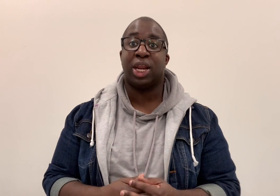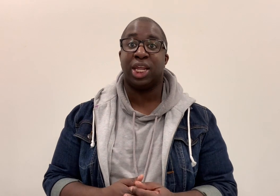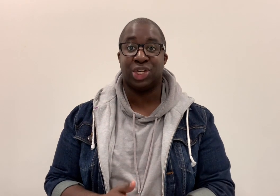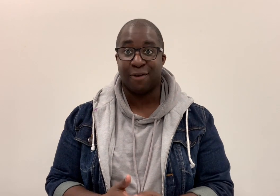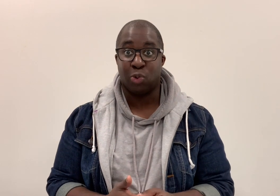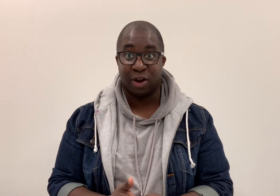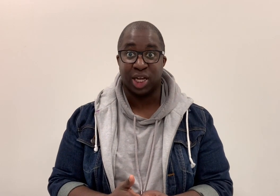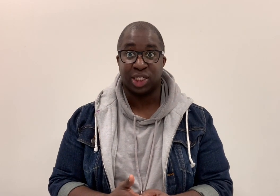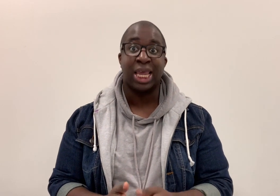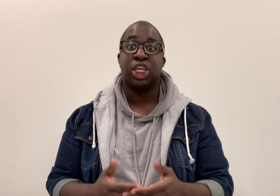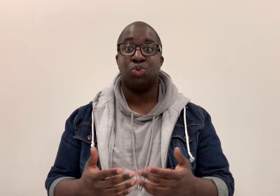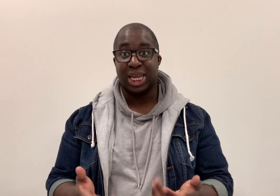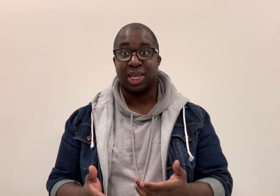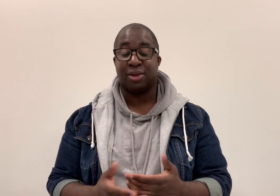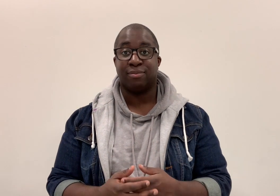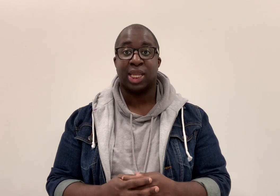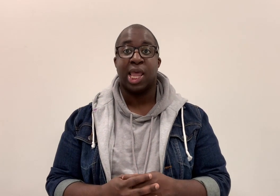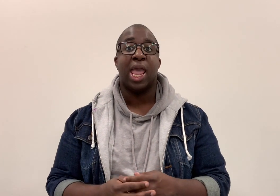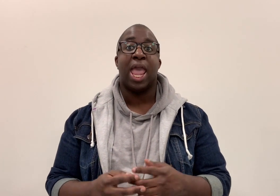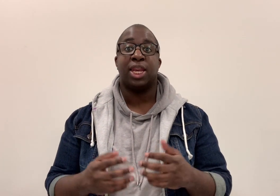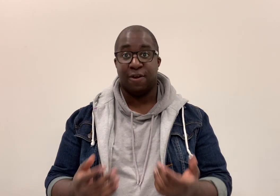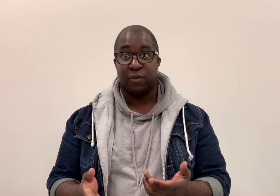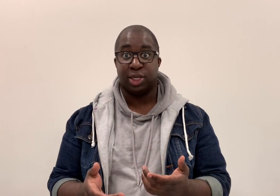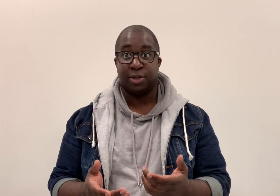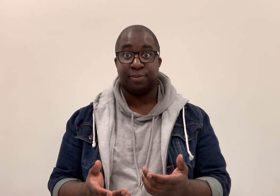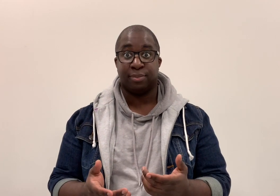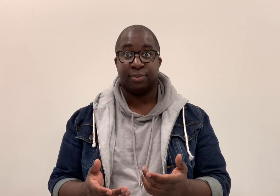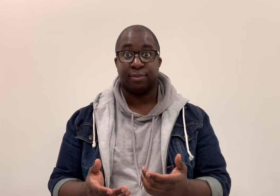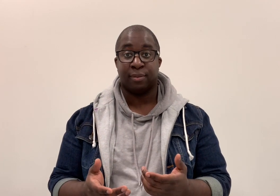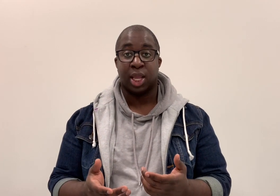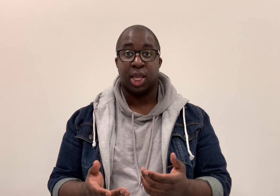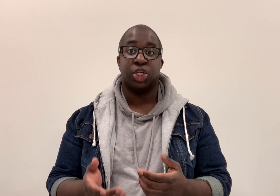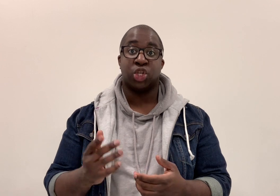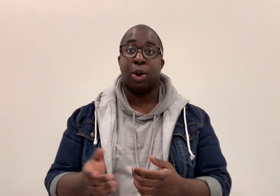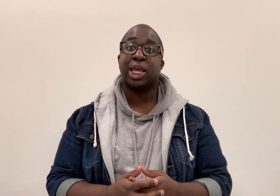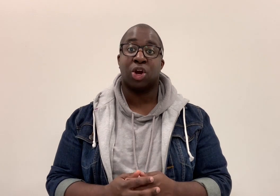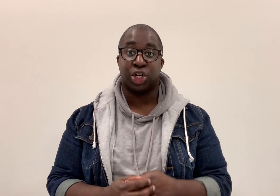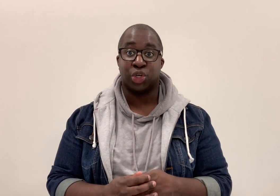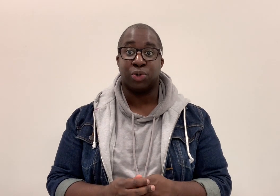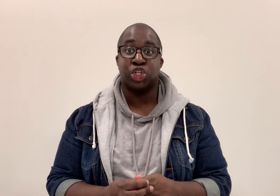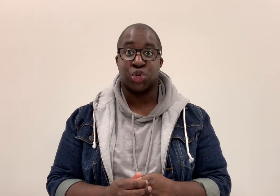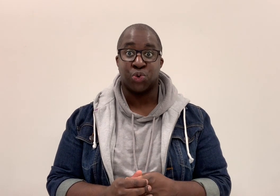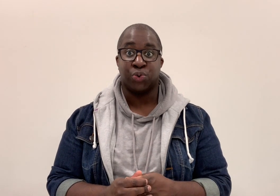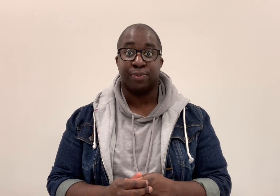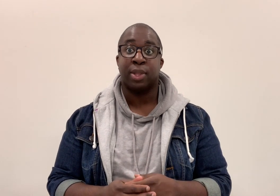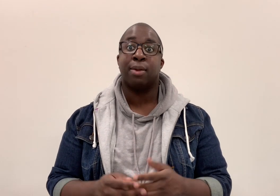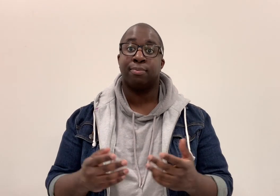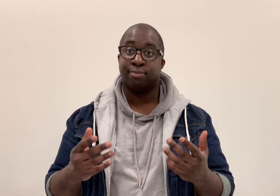God created each and every one of us unique and different. So I want to encourage you